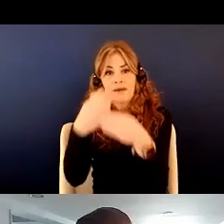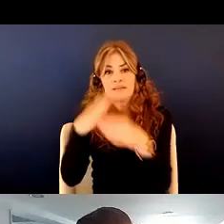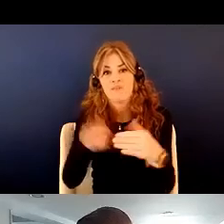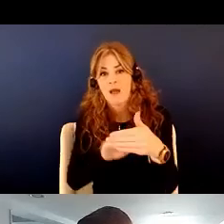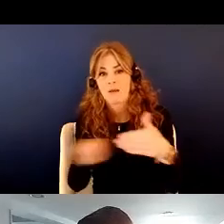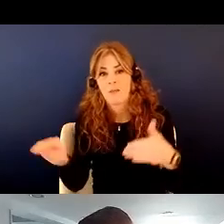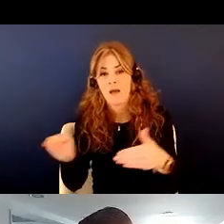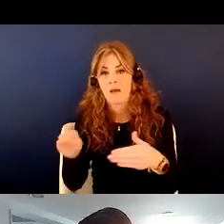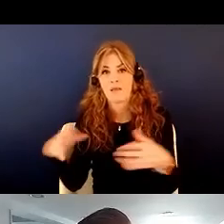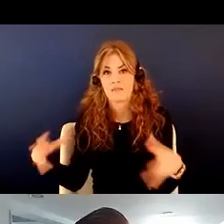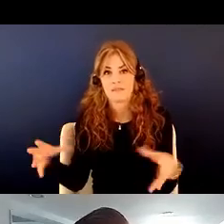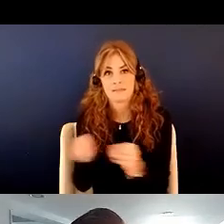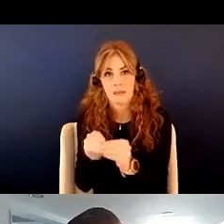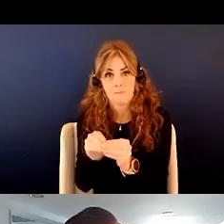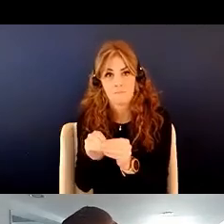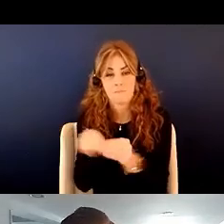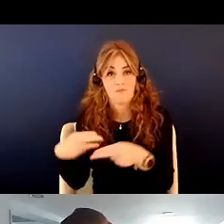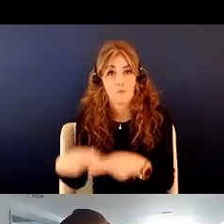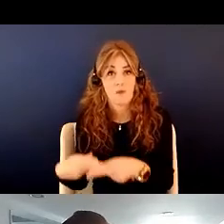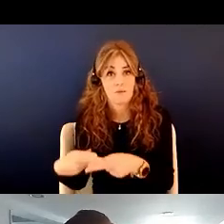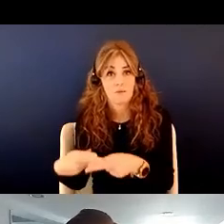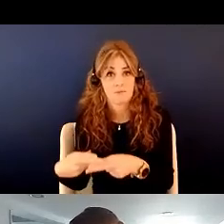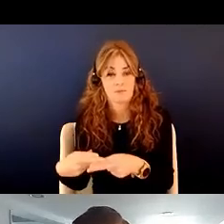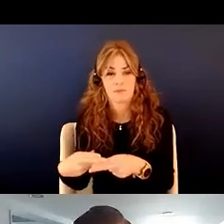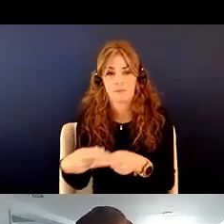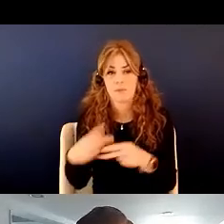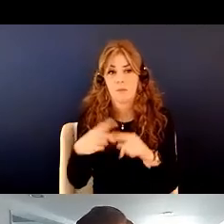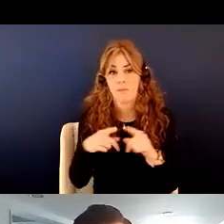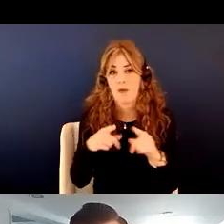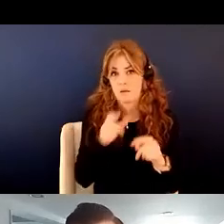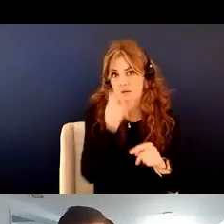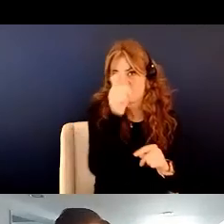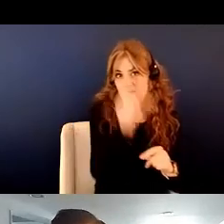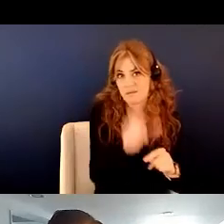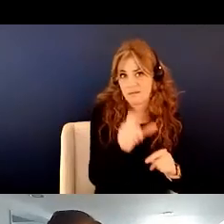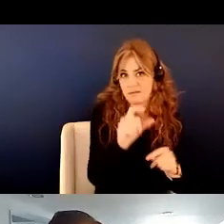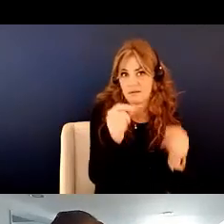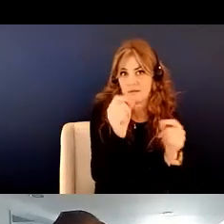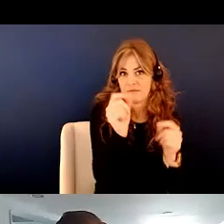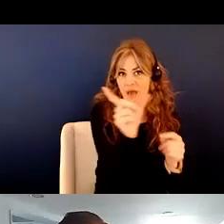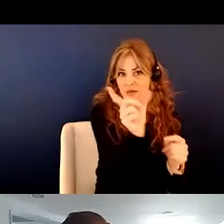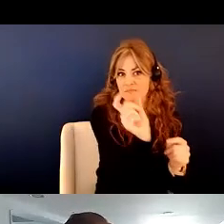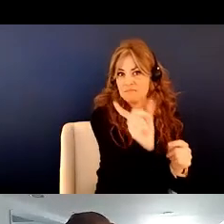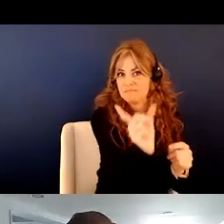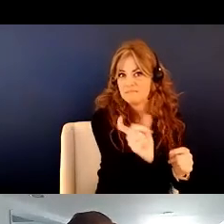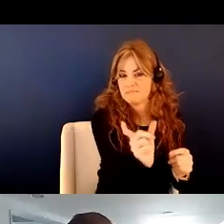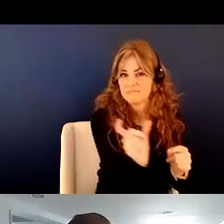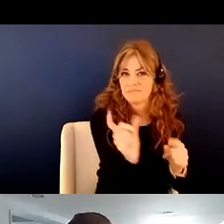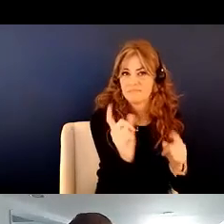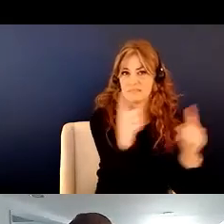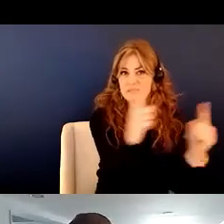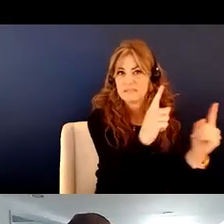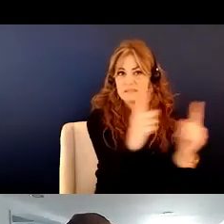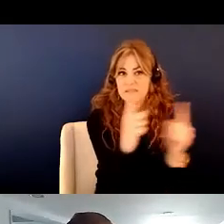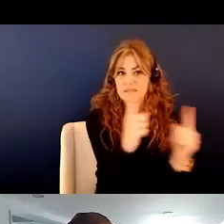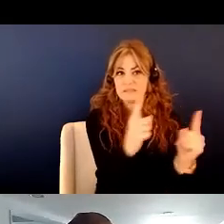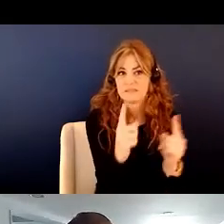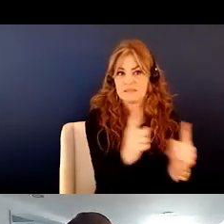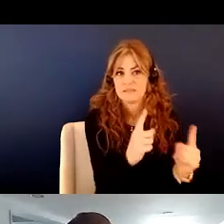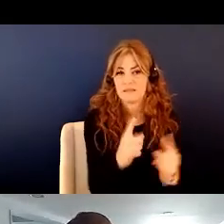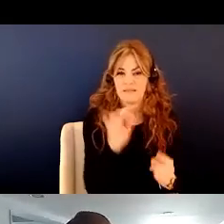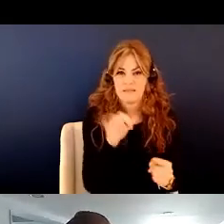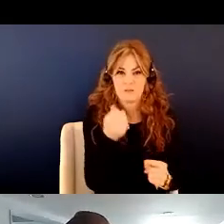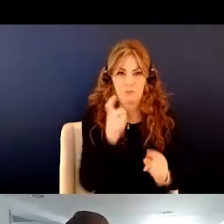the weights. But our little description here of what the effect sizes might look like in a random effects model is